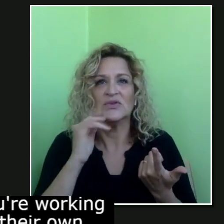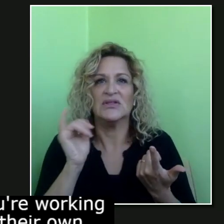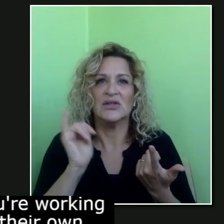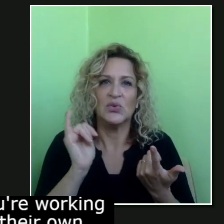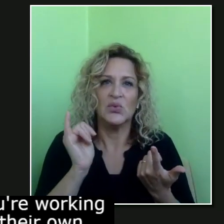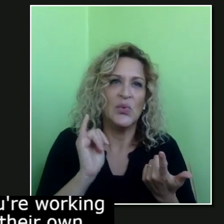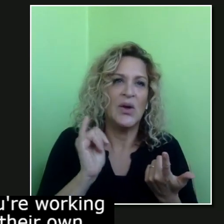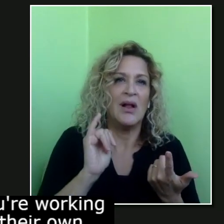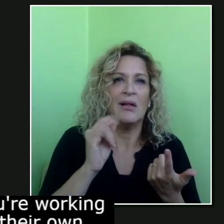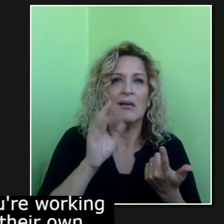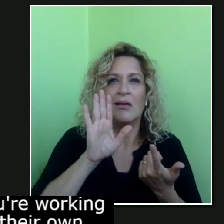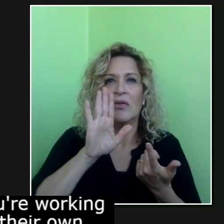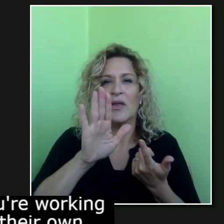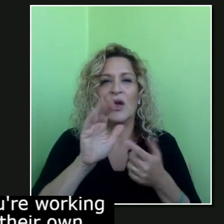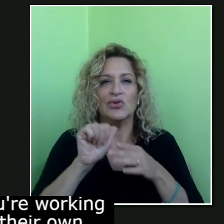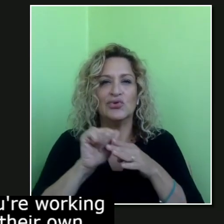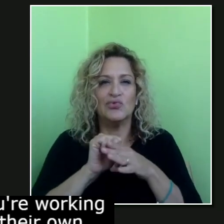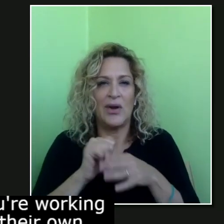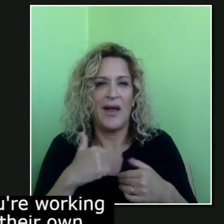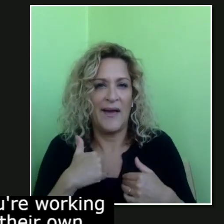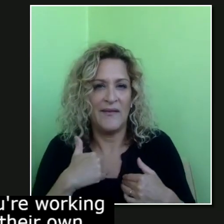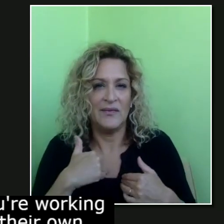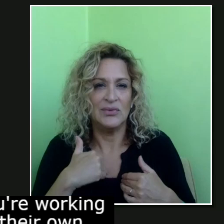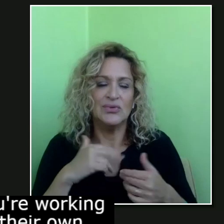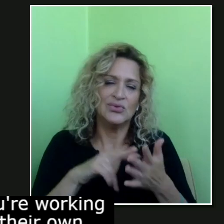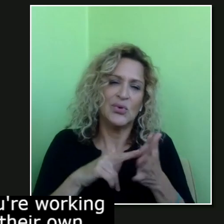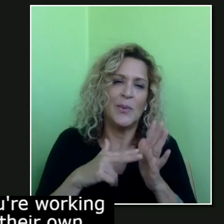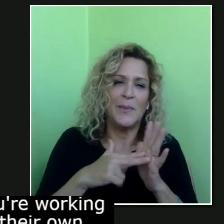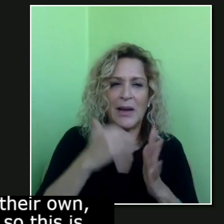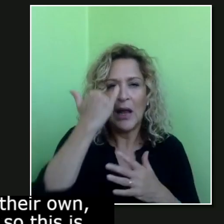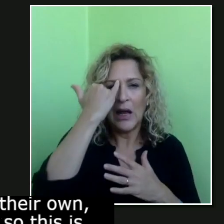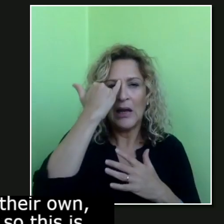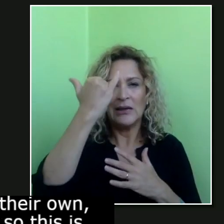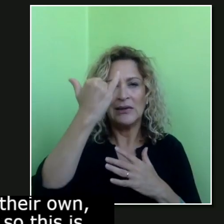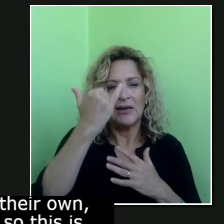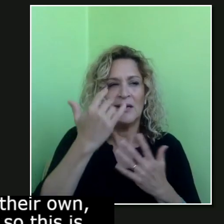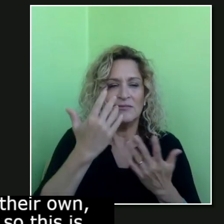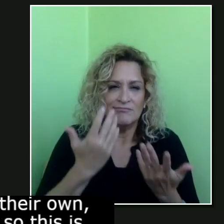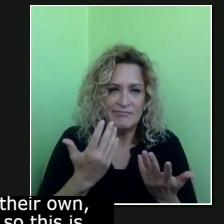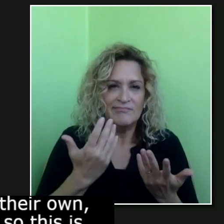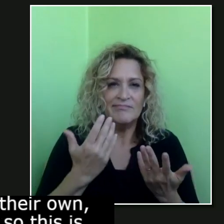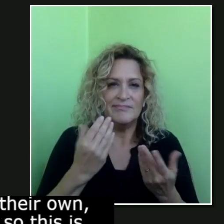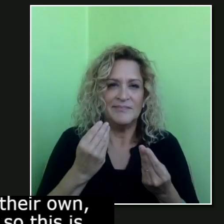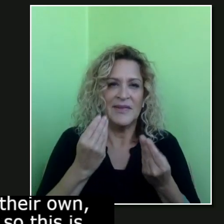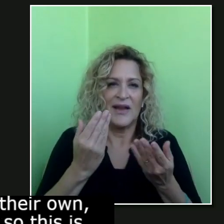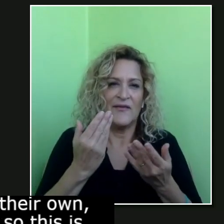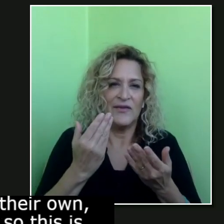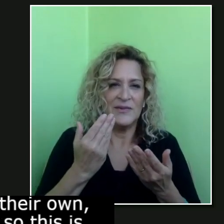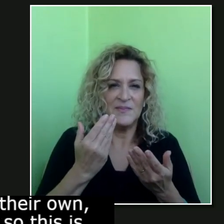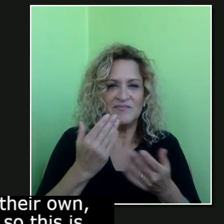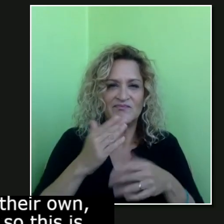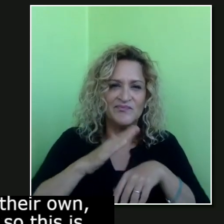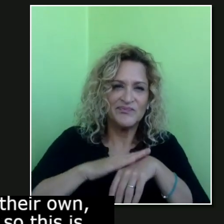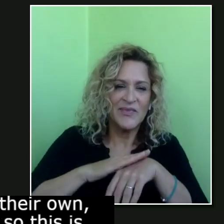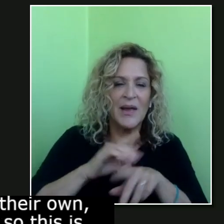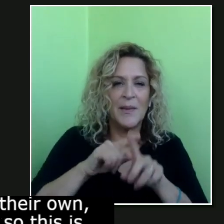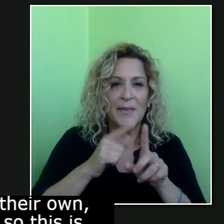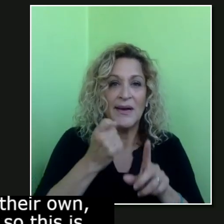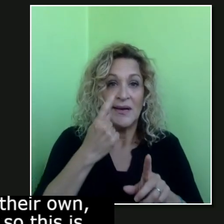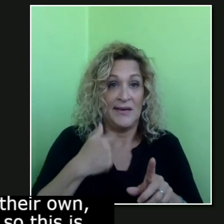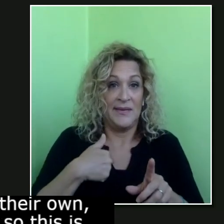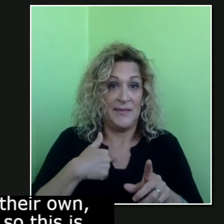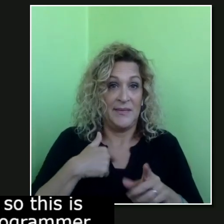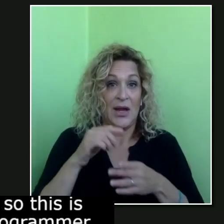some practical notes from the front, not as a programmer, because I'm not a programmer, but as somebody who is often